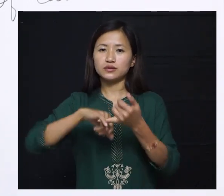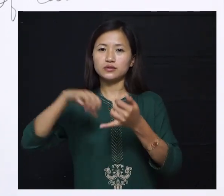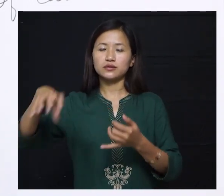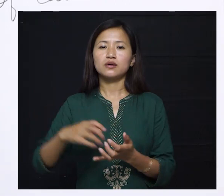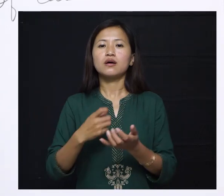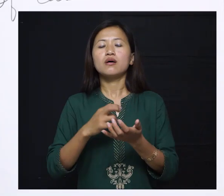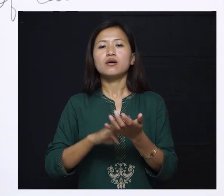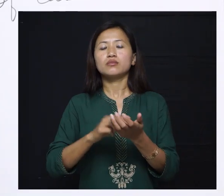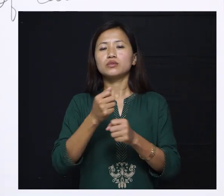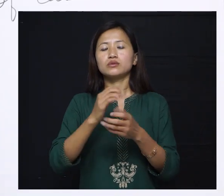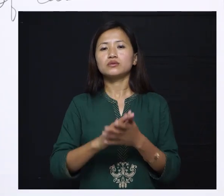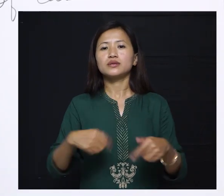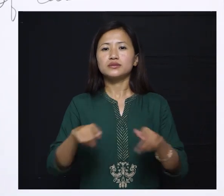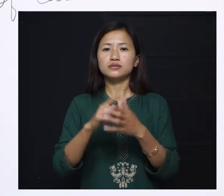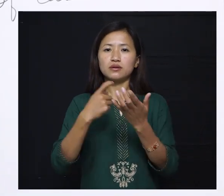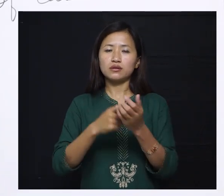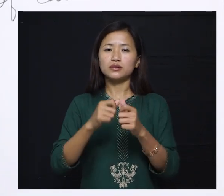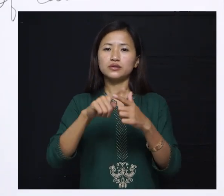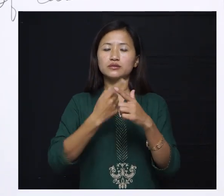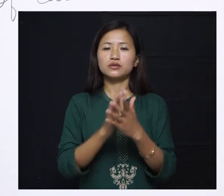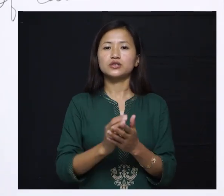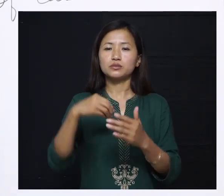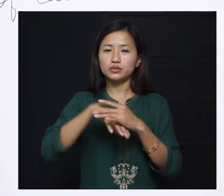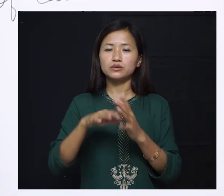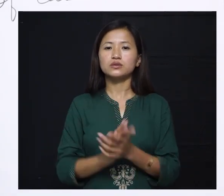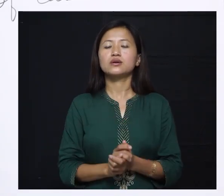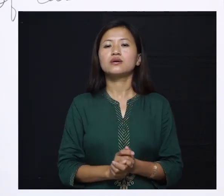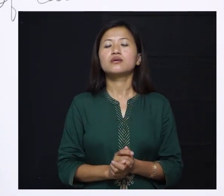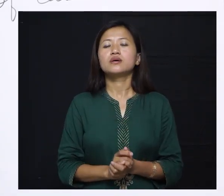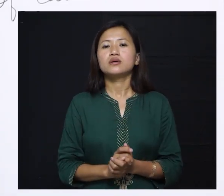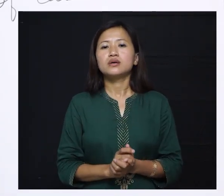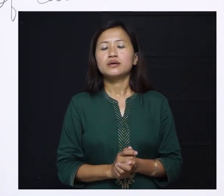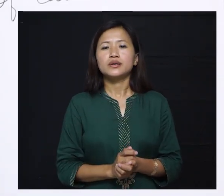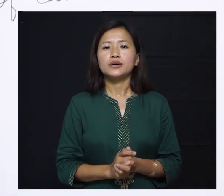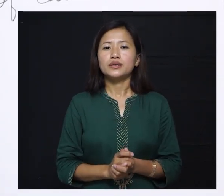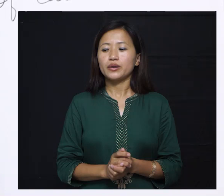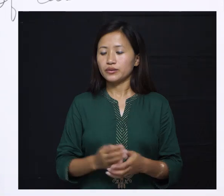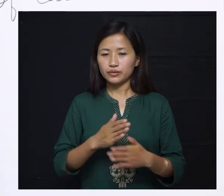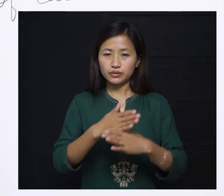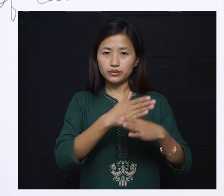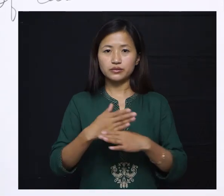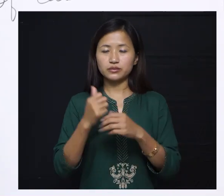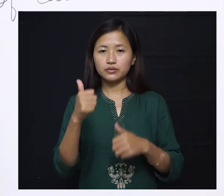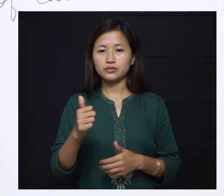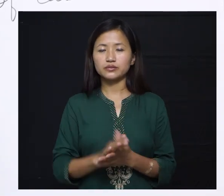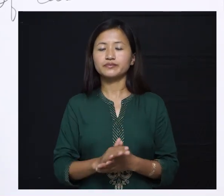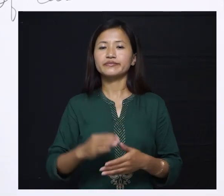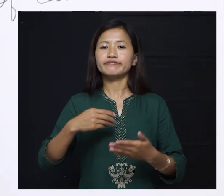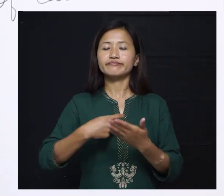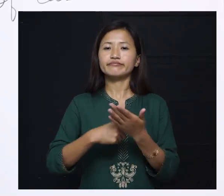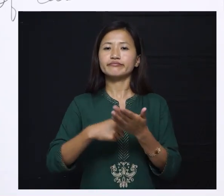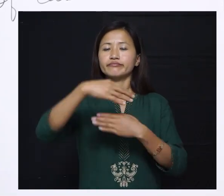the Rajputs, I have explained to you in the previous chapter that the Mughals and the Rajputs were sharing a very good relation.